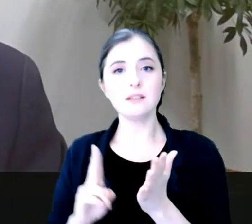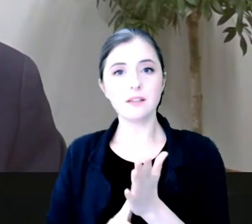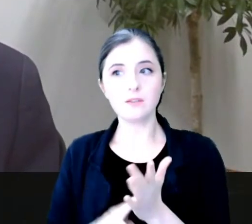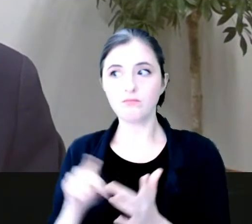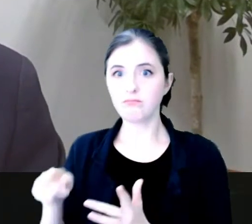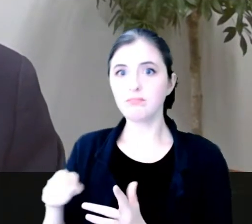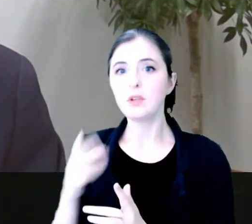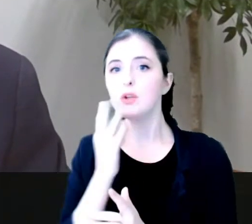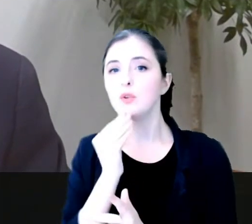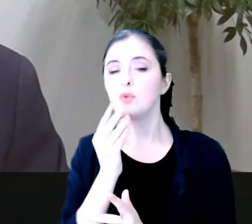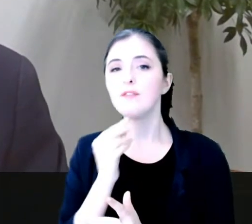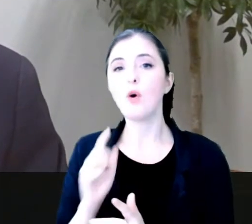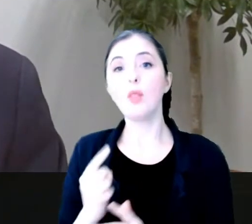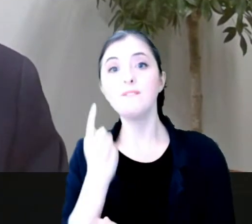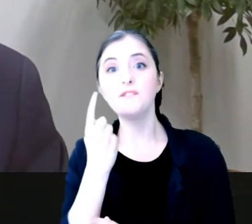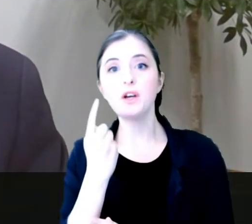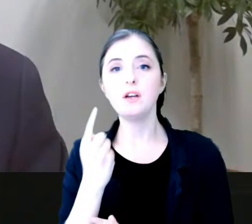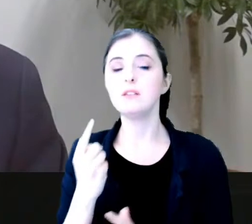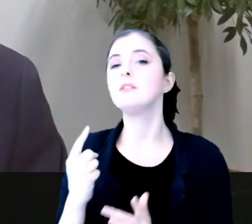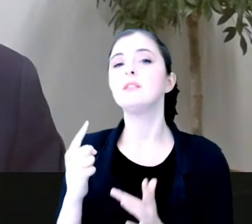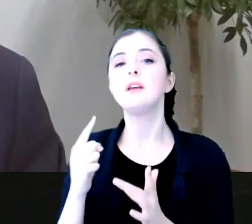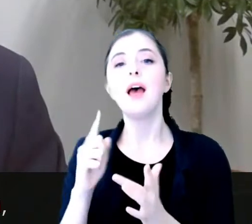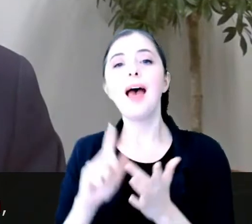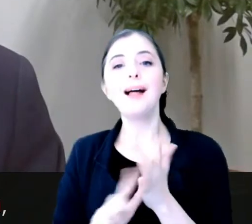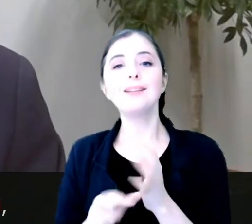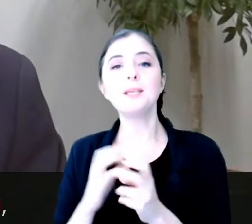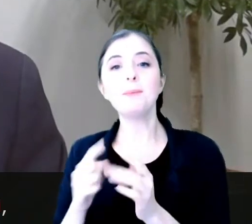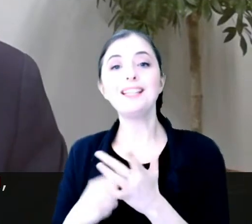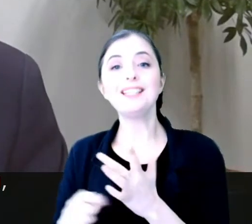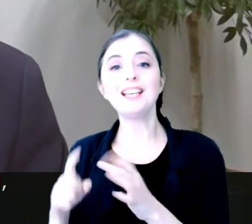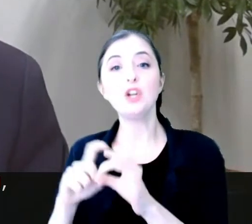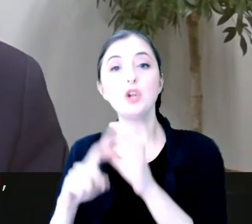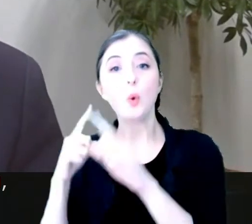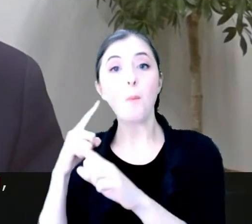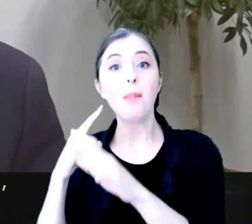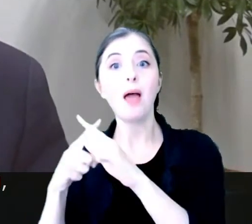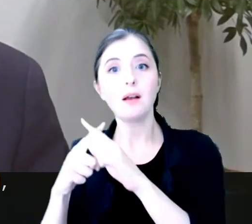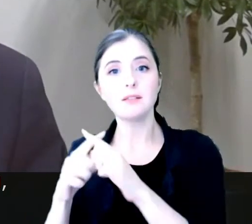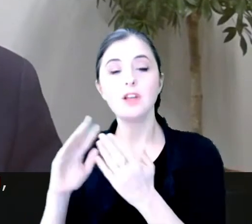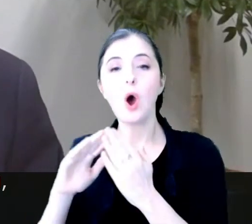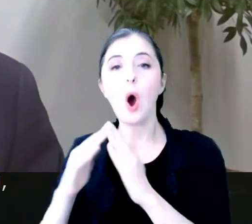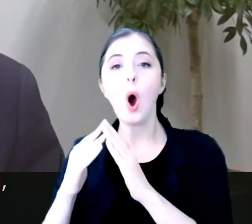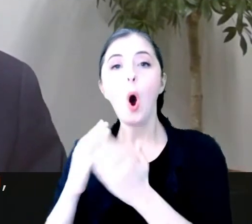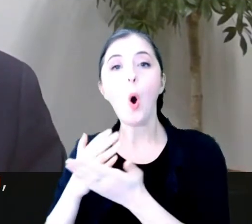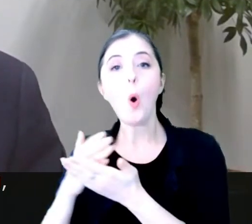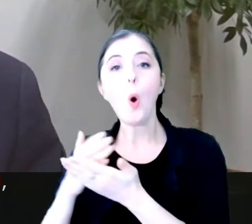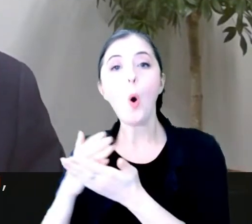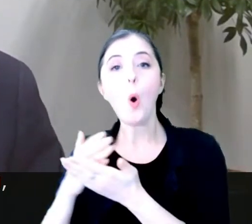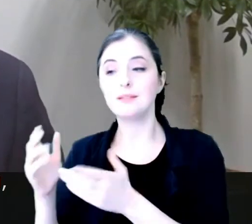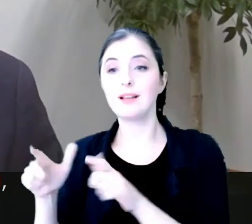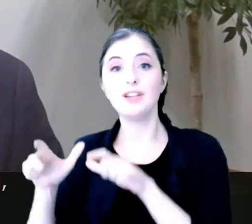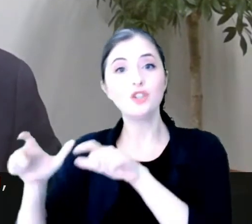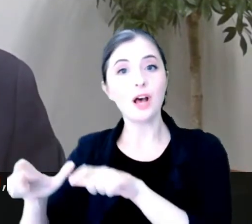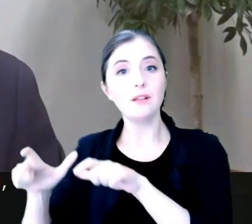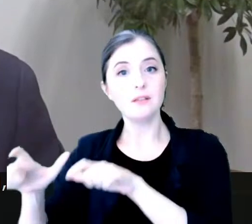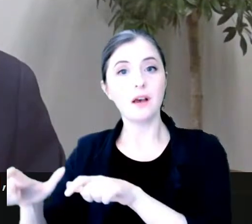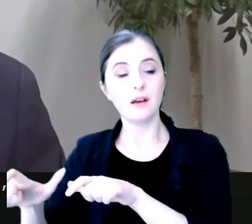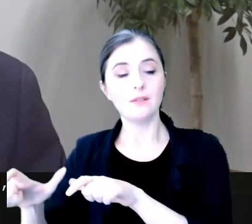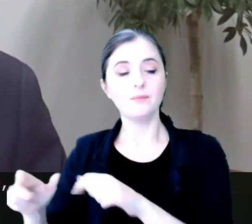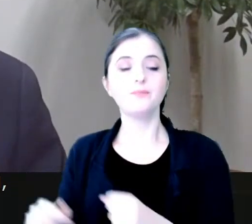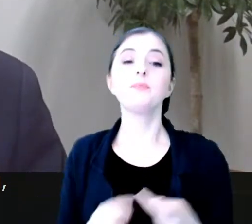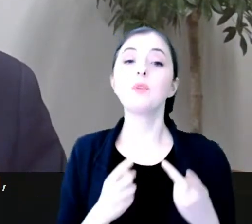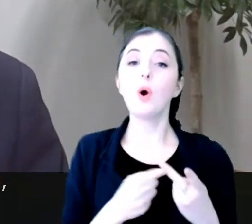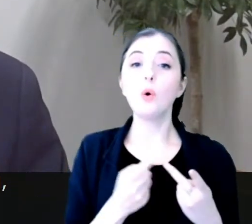plus homeless shelter. Some really good work taking place there. We've also managed to work with Nancy and Ian, business